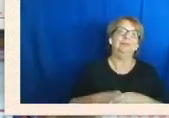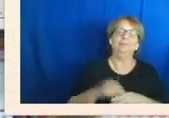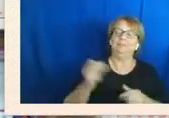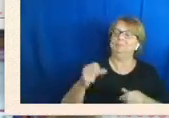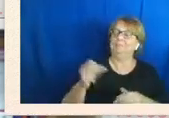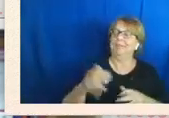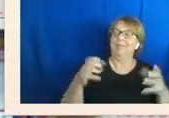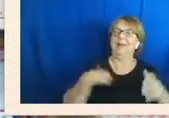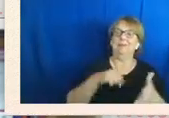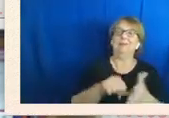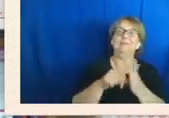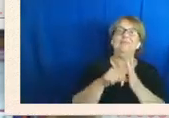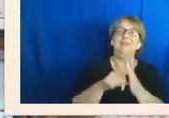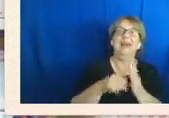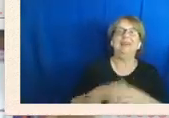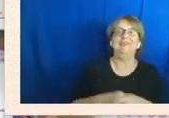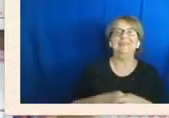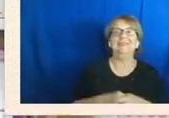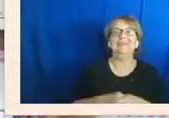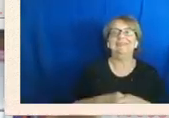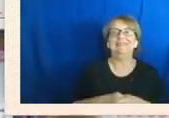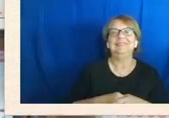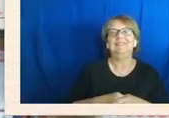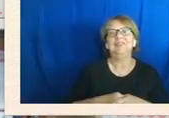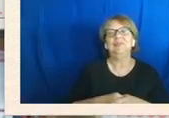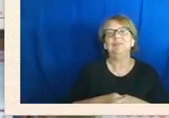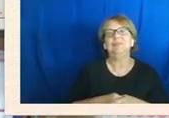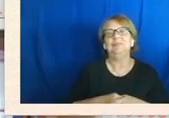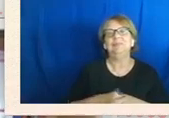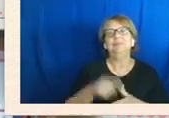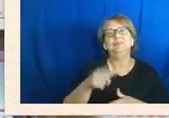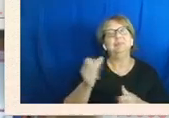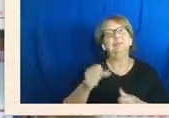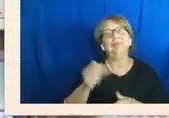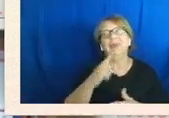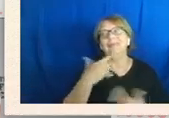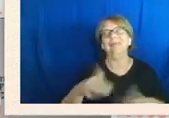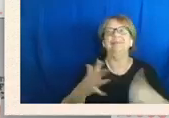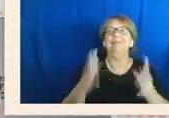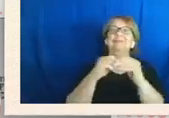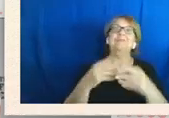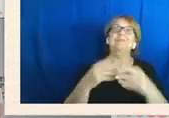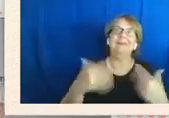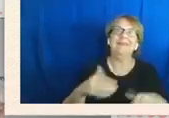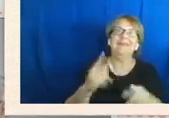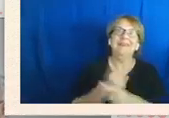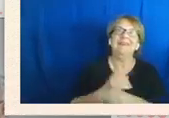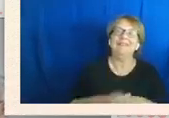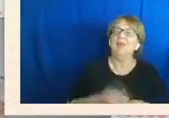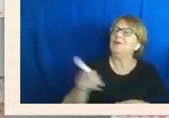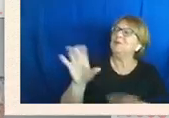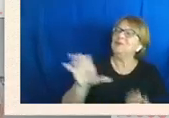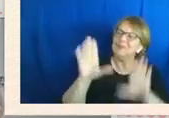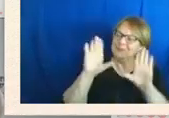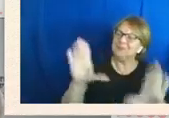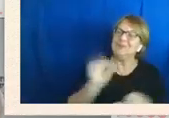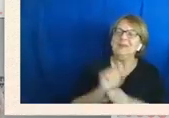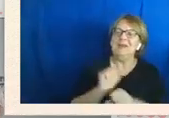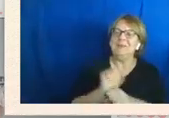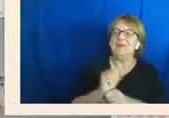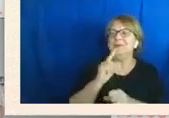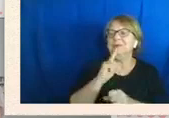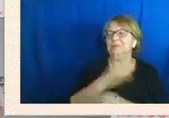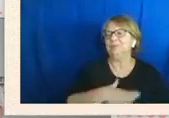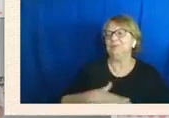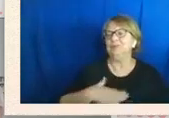that's something somewhere. So yes, even more. No, Right. You guys do terrific work and we appreciate it. Yeah, And such an